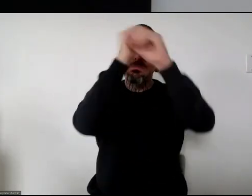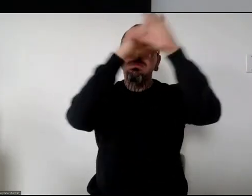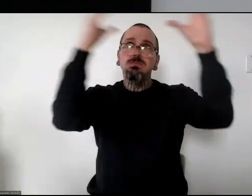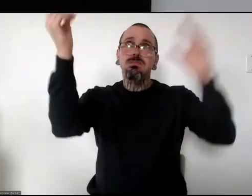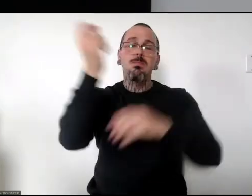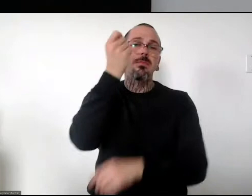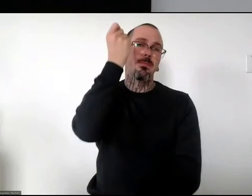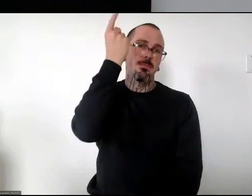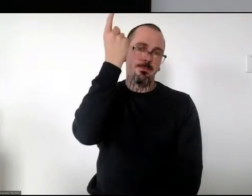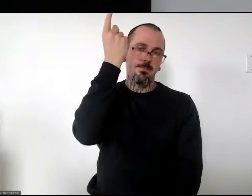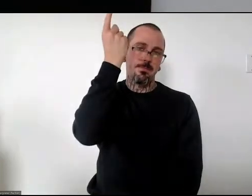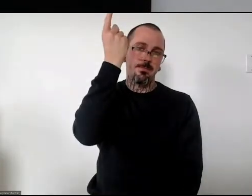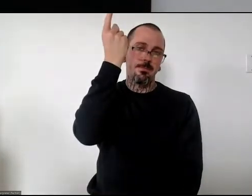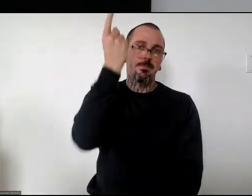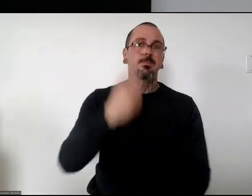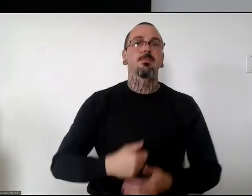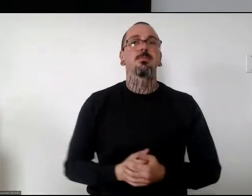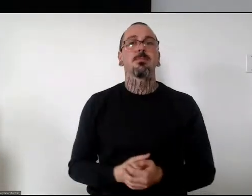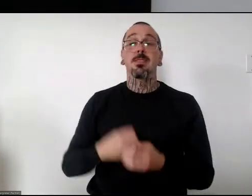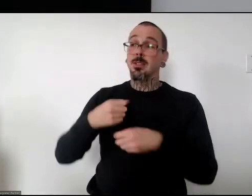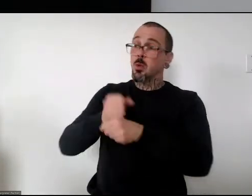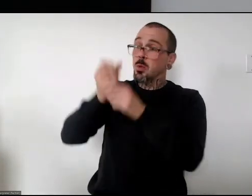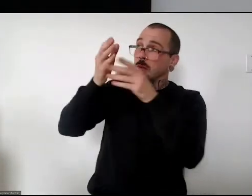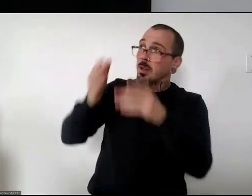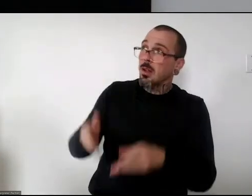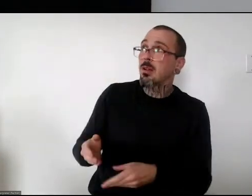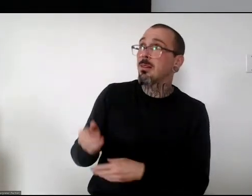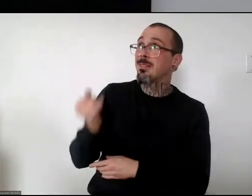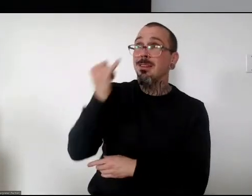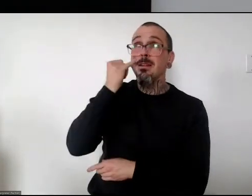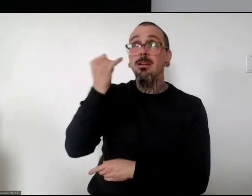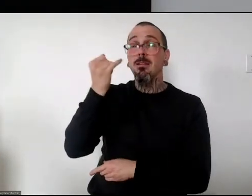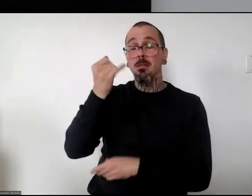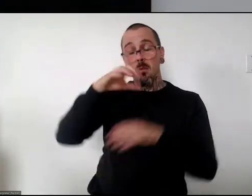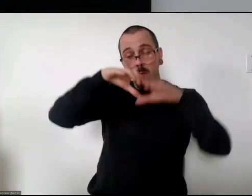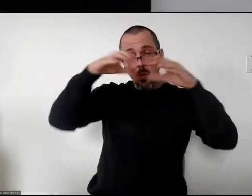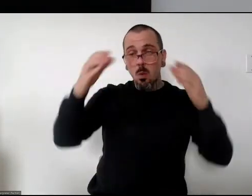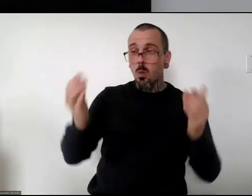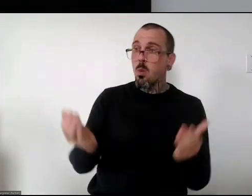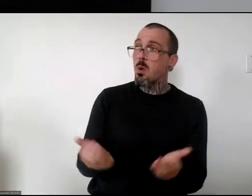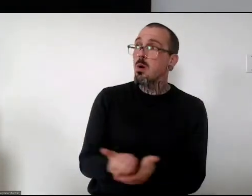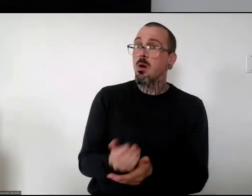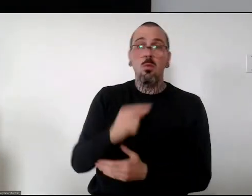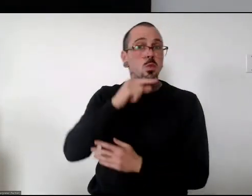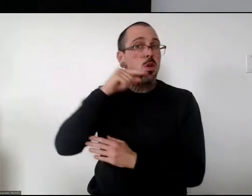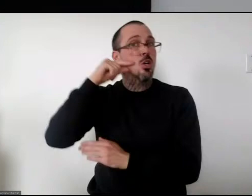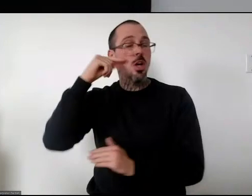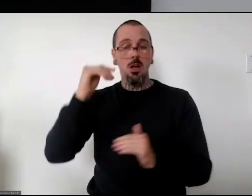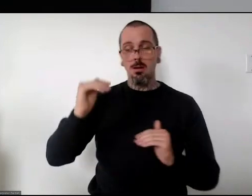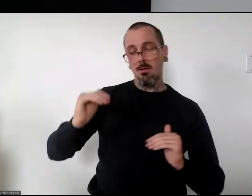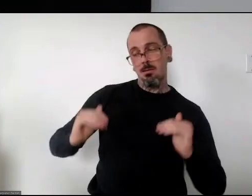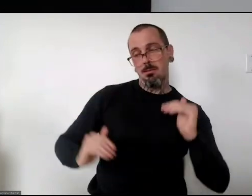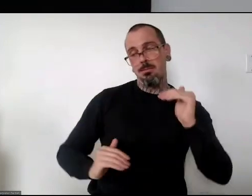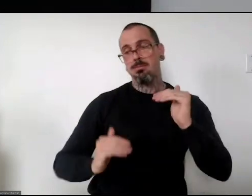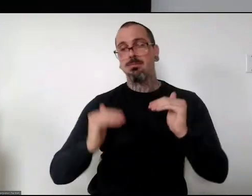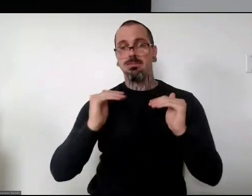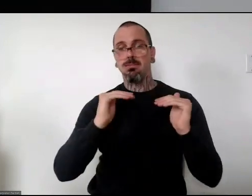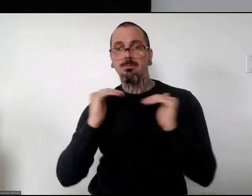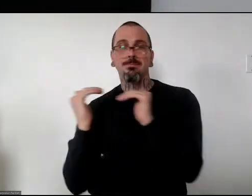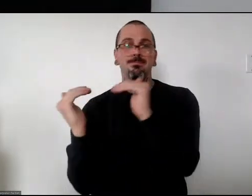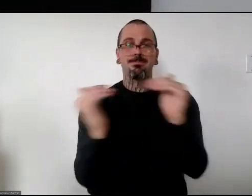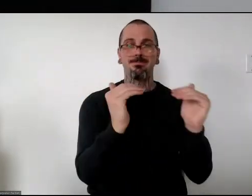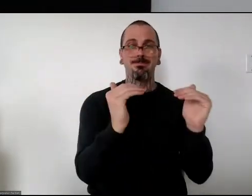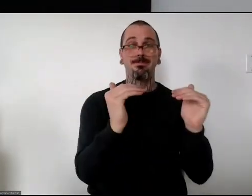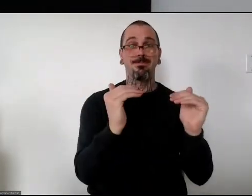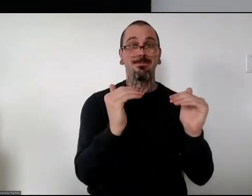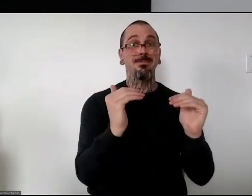Creator, wouldn't it be a great world if a gender-equal society will be one where the word gender does not